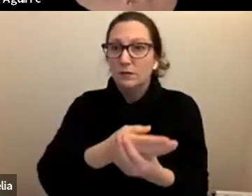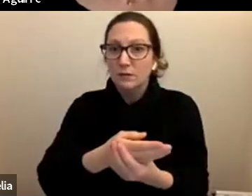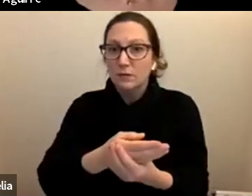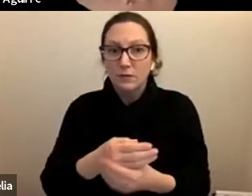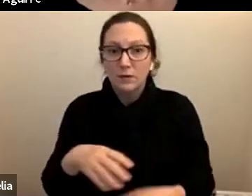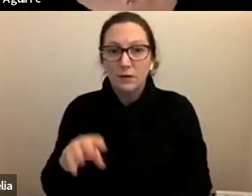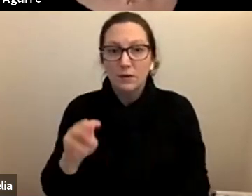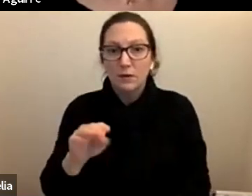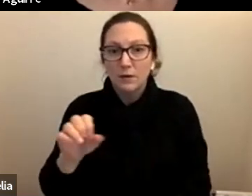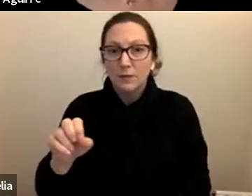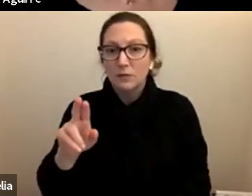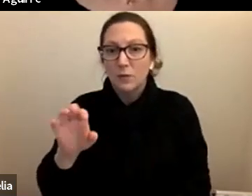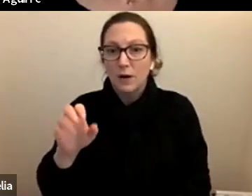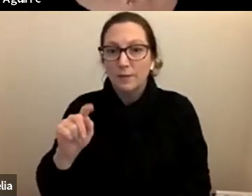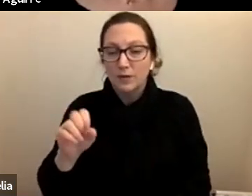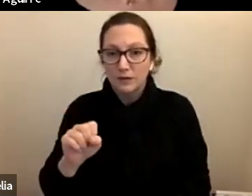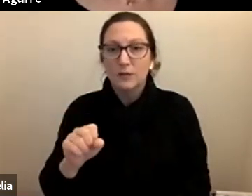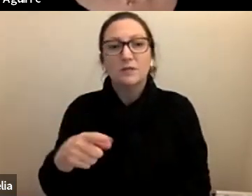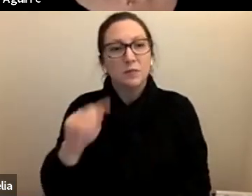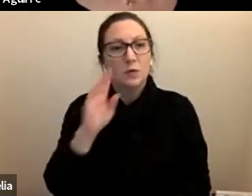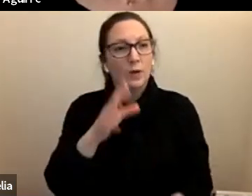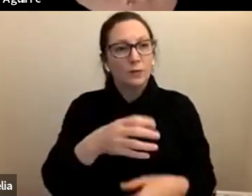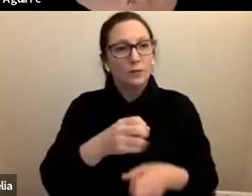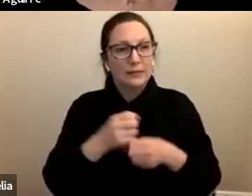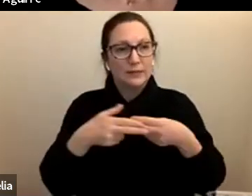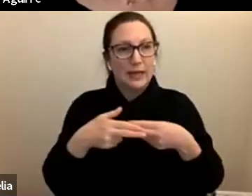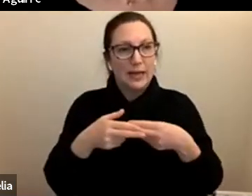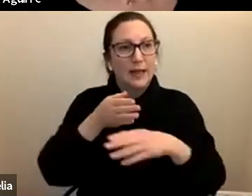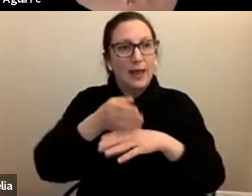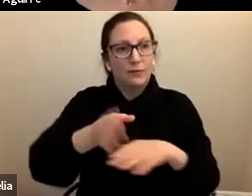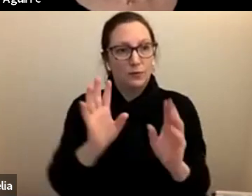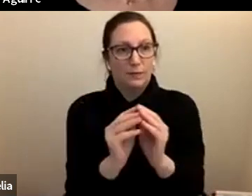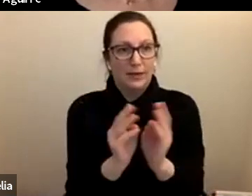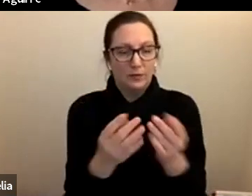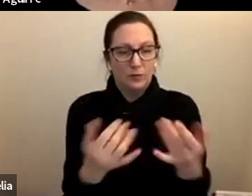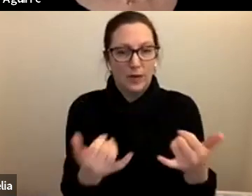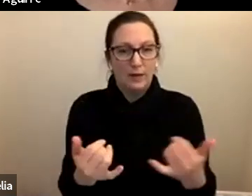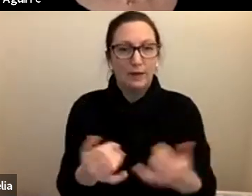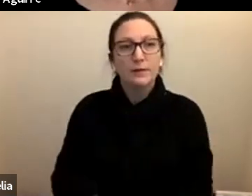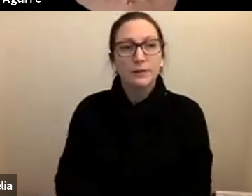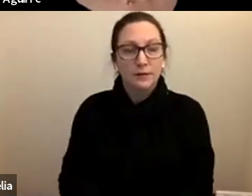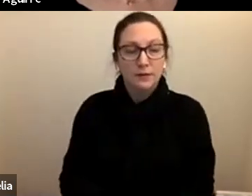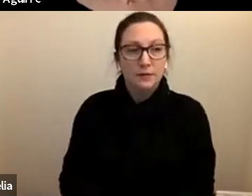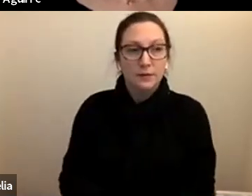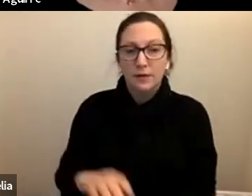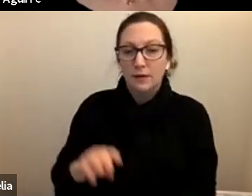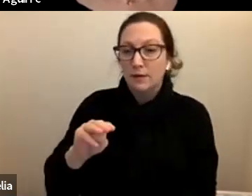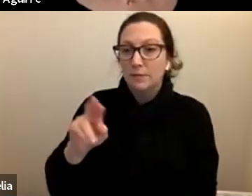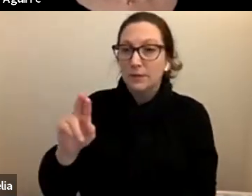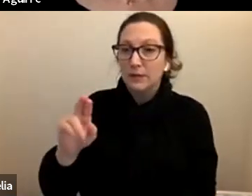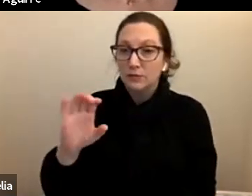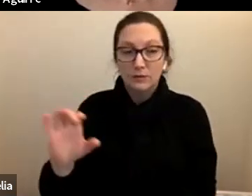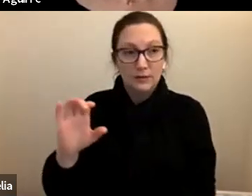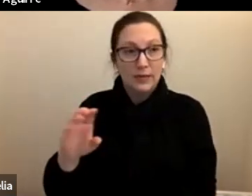receive the slides from Ms. Parvex after the meeting, I believe. okay, very good. And if there are